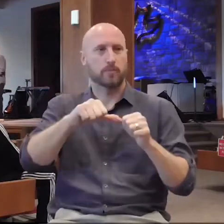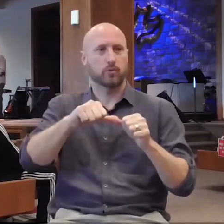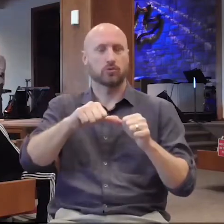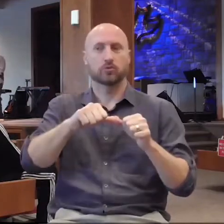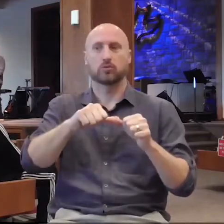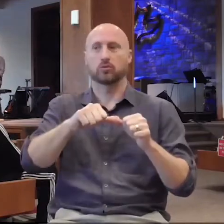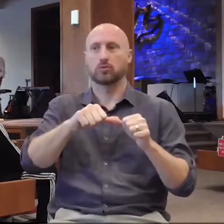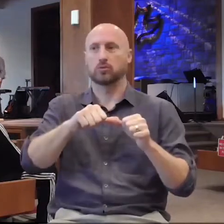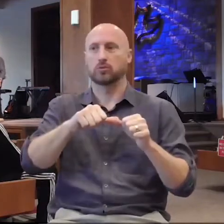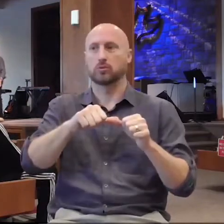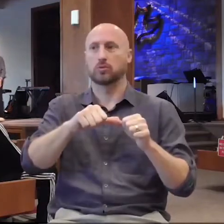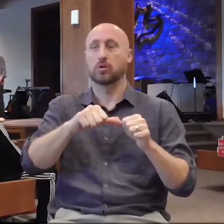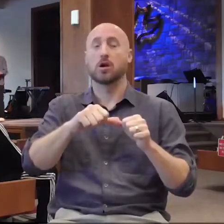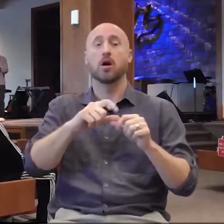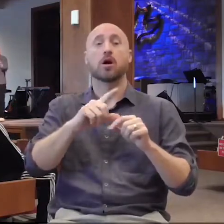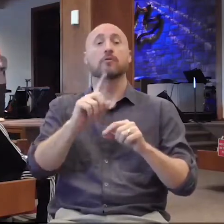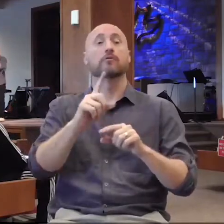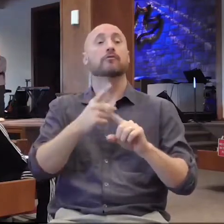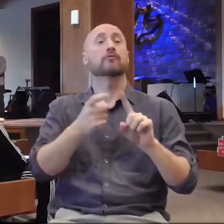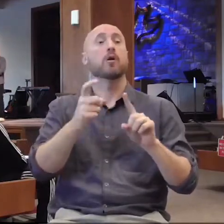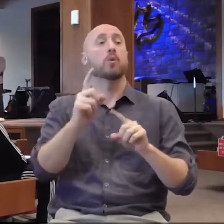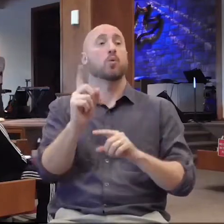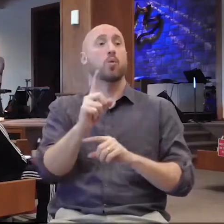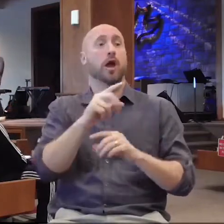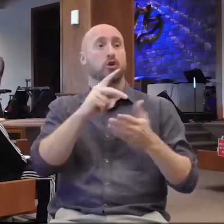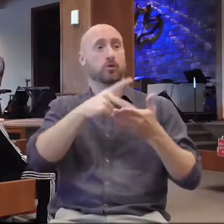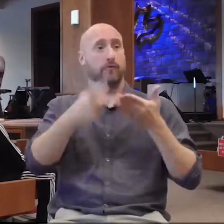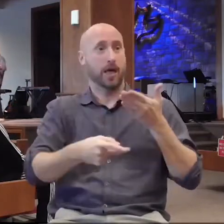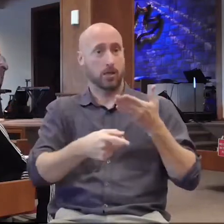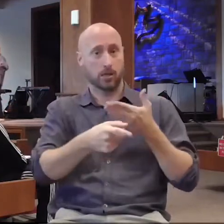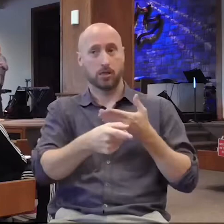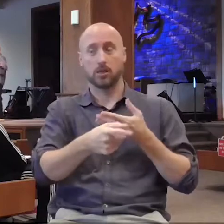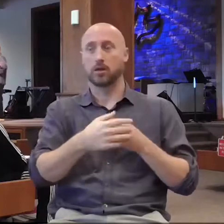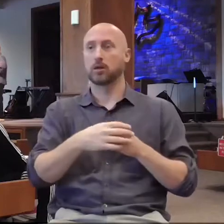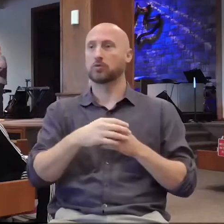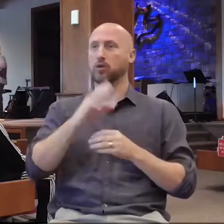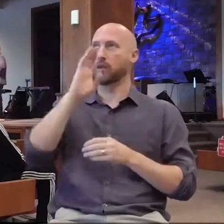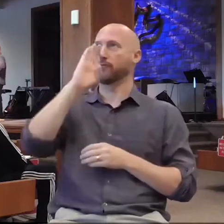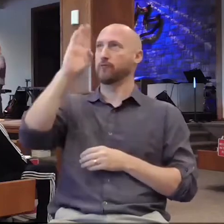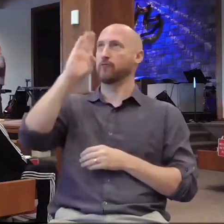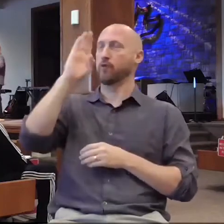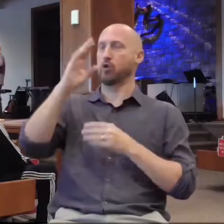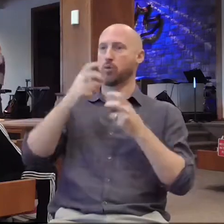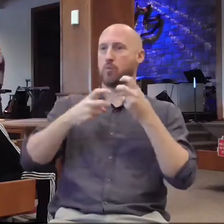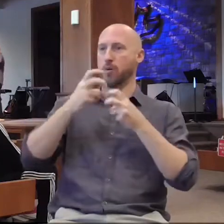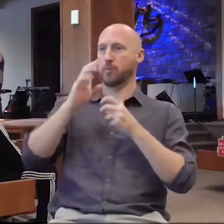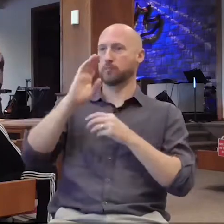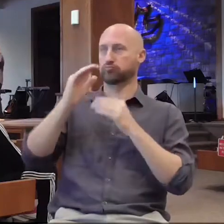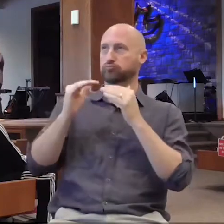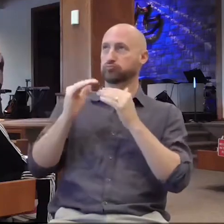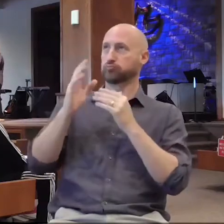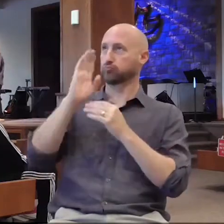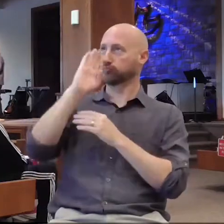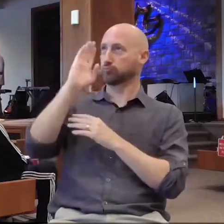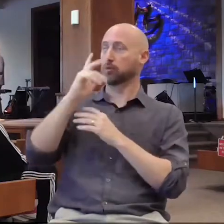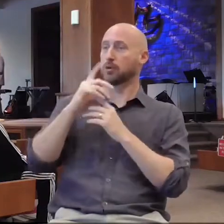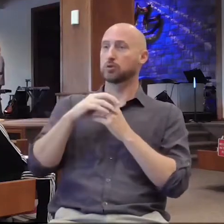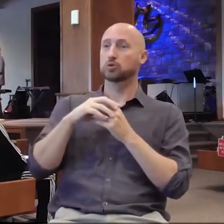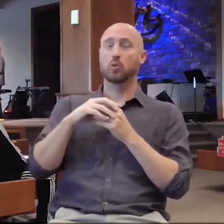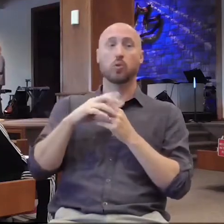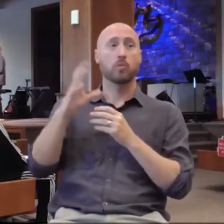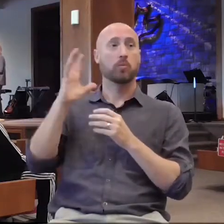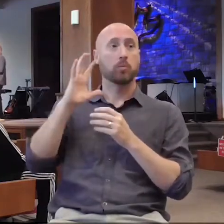thou art fallen. This is a vertical problem, not a horizontal problem. From whence thou art